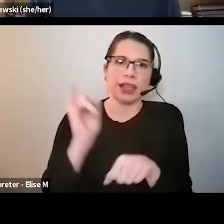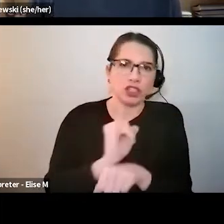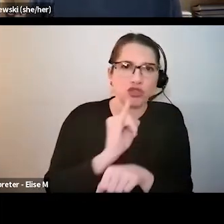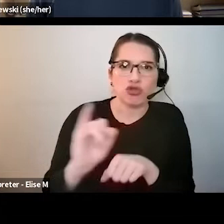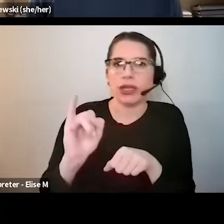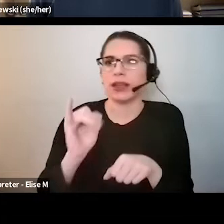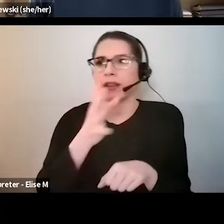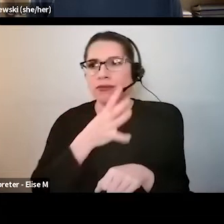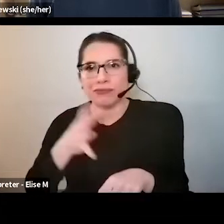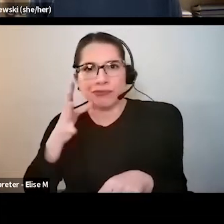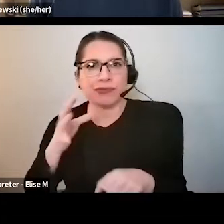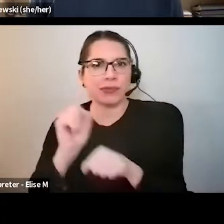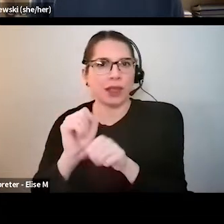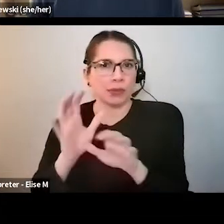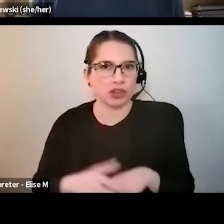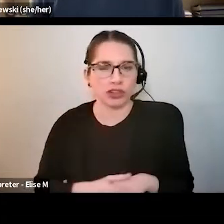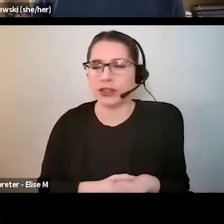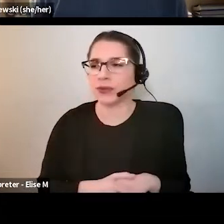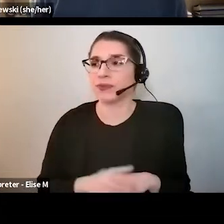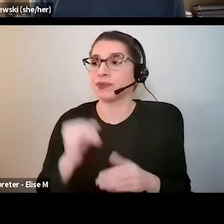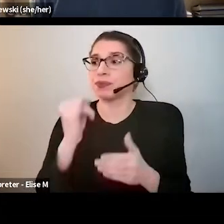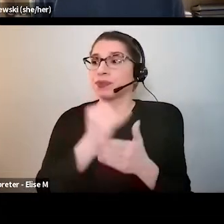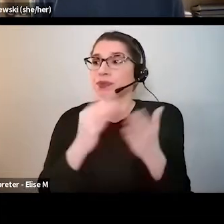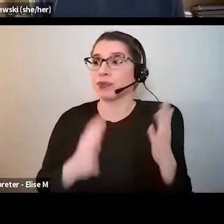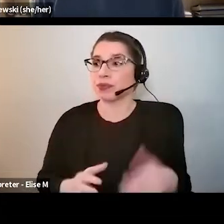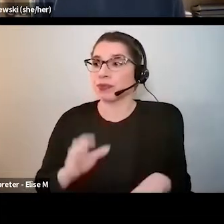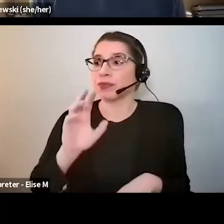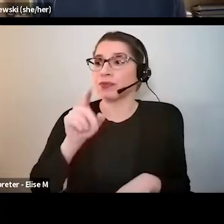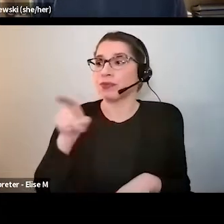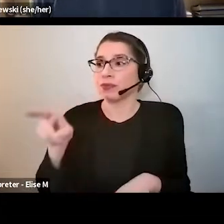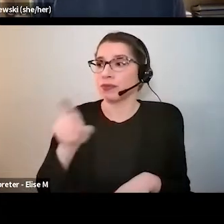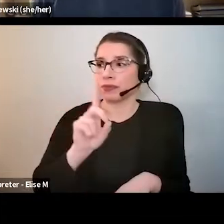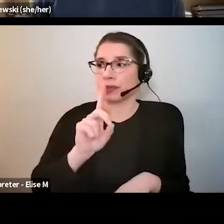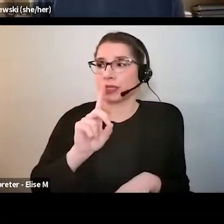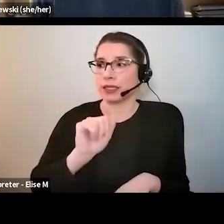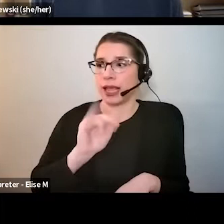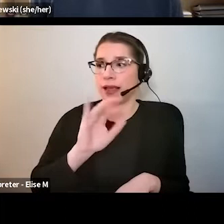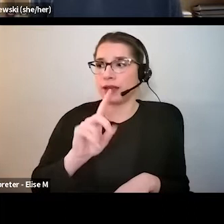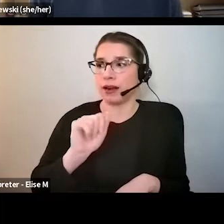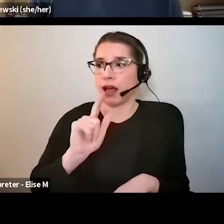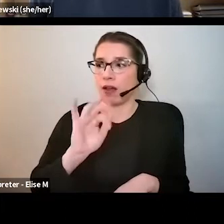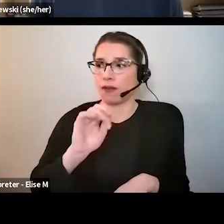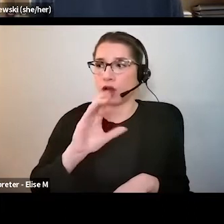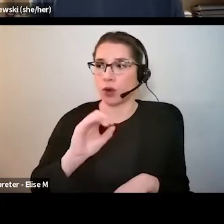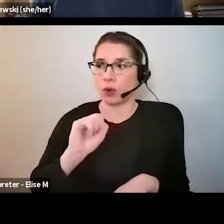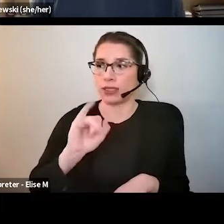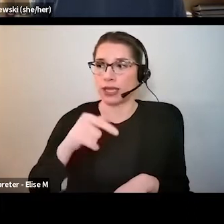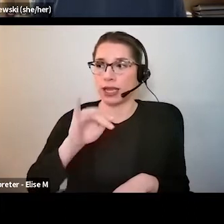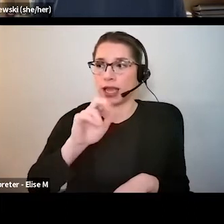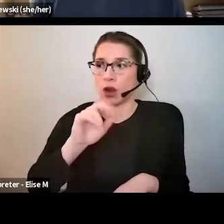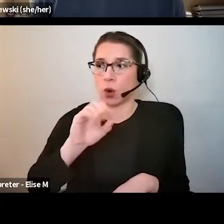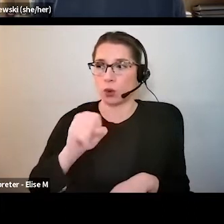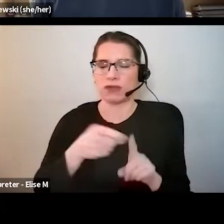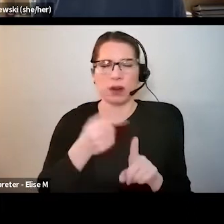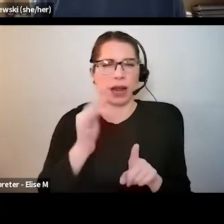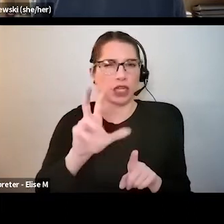The muralist David Alfaro Siqueiros, seen here in a portrait from 1930, was also a labor organizer